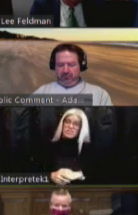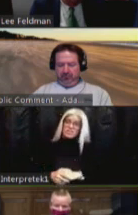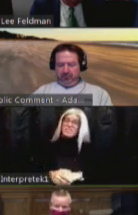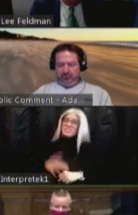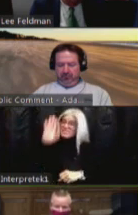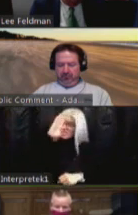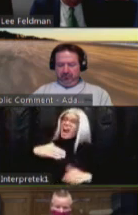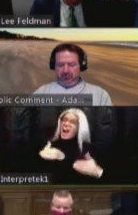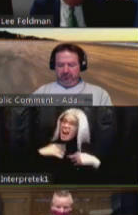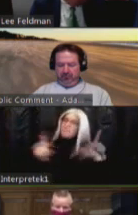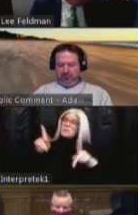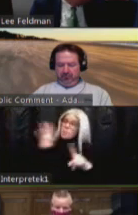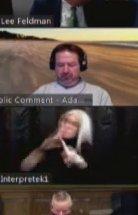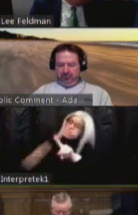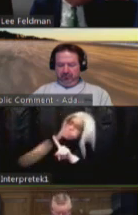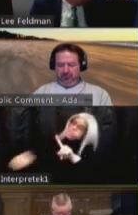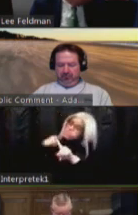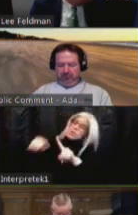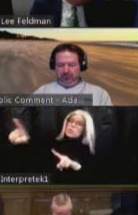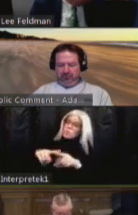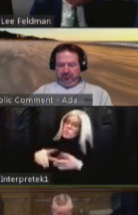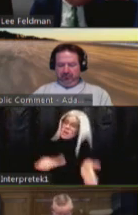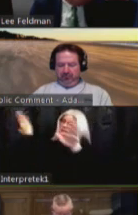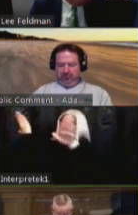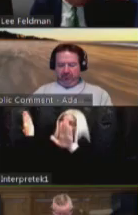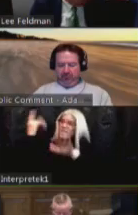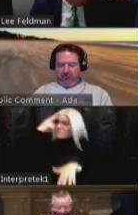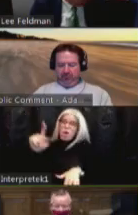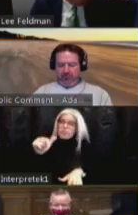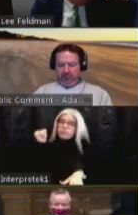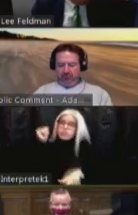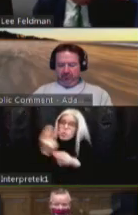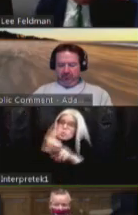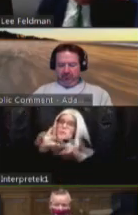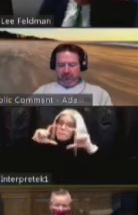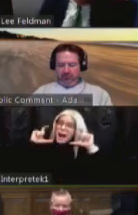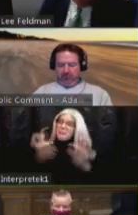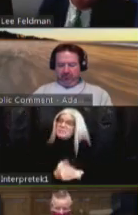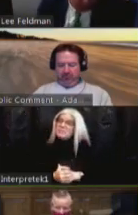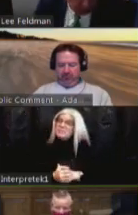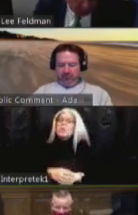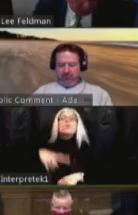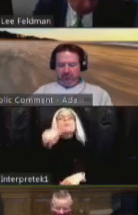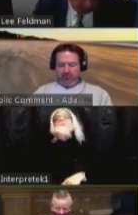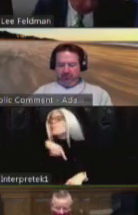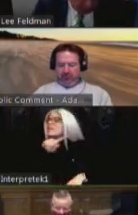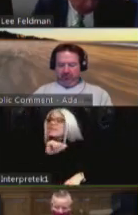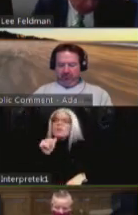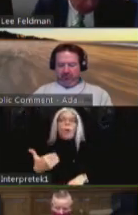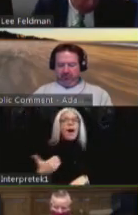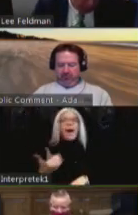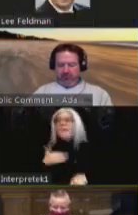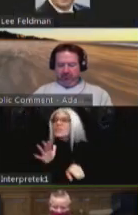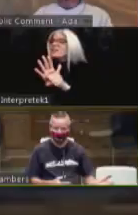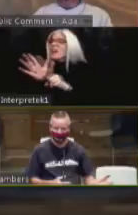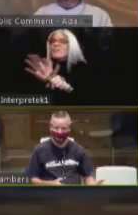bus over this. And we don't have enough police to take and